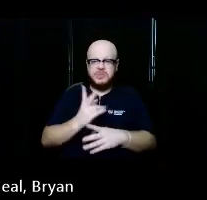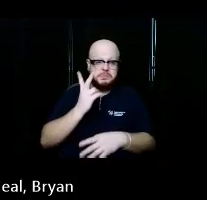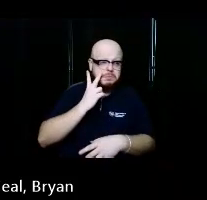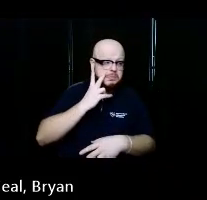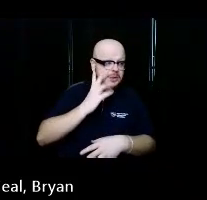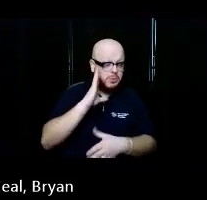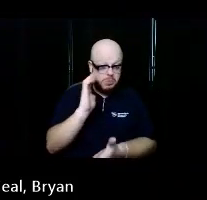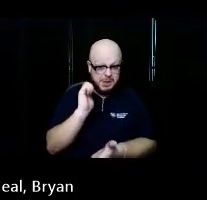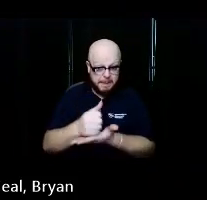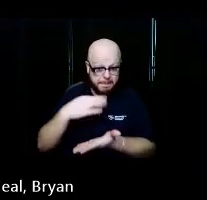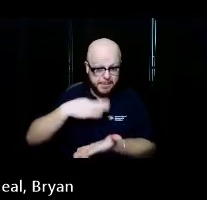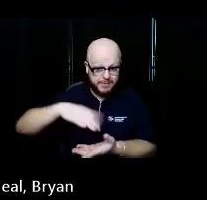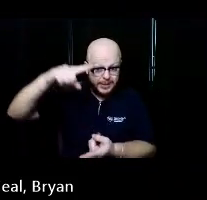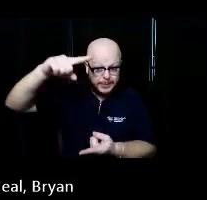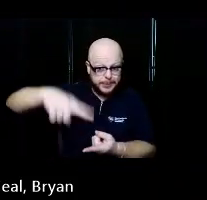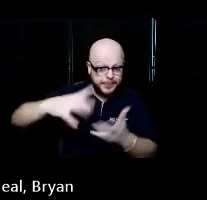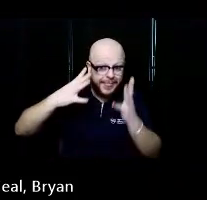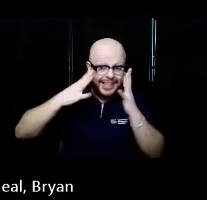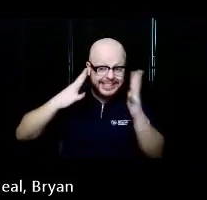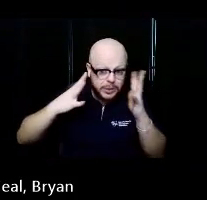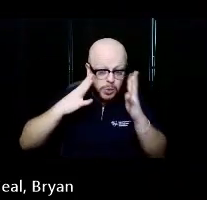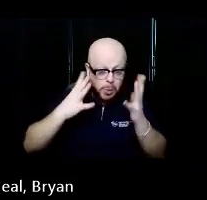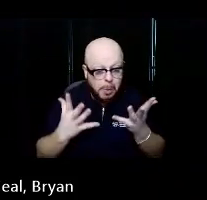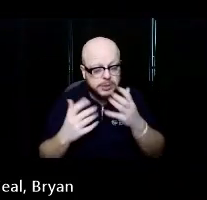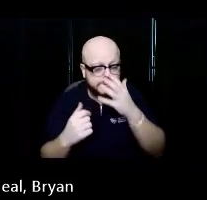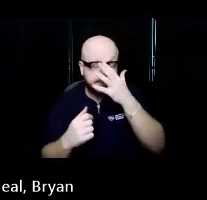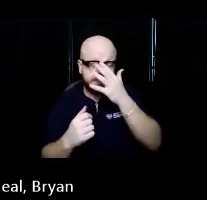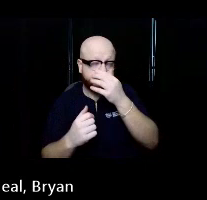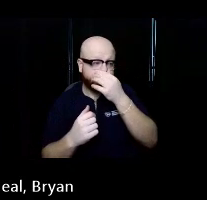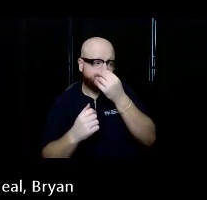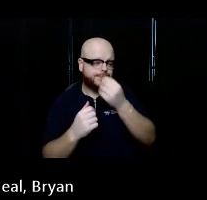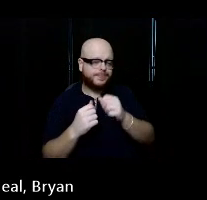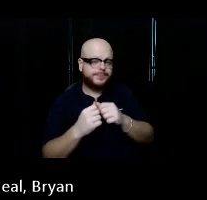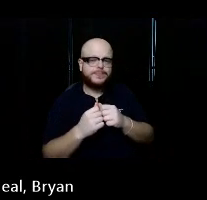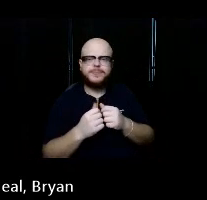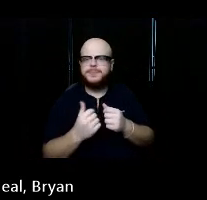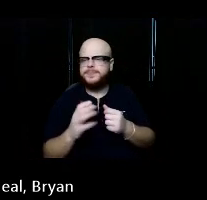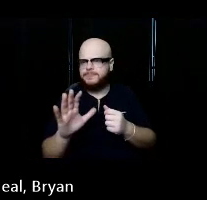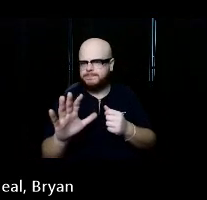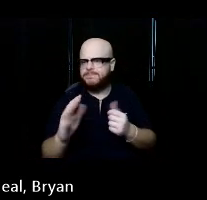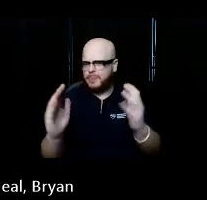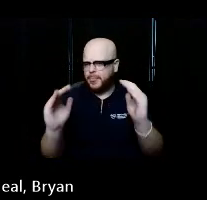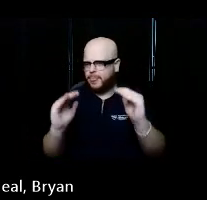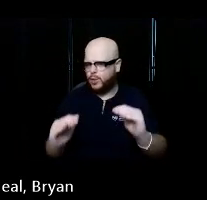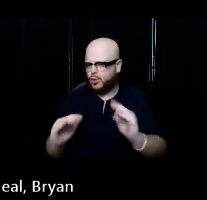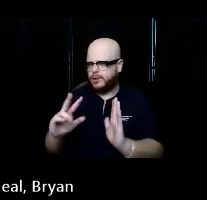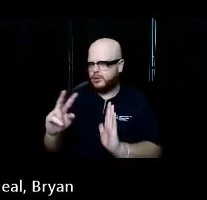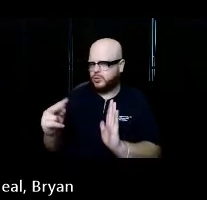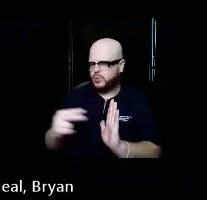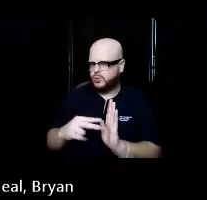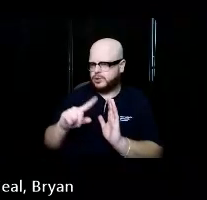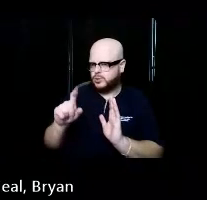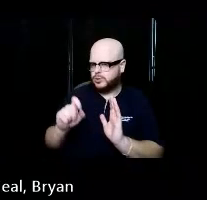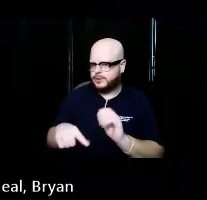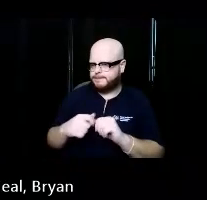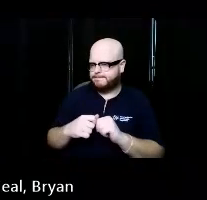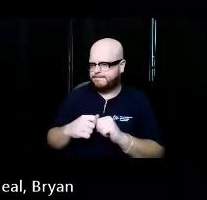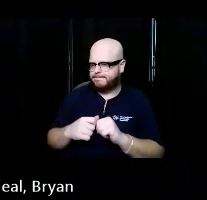considerations to think about when you're going through the process. Let's look at the next question. How would it be possible